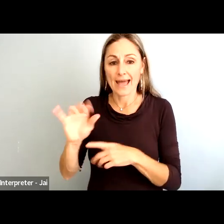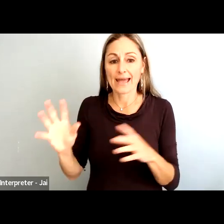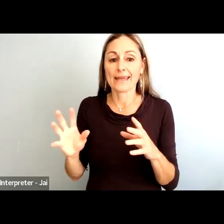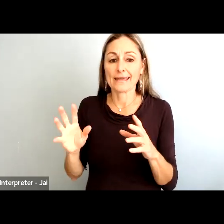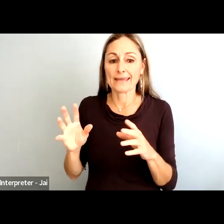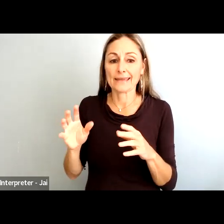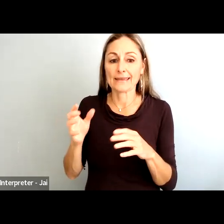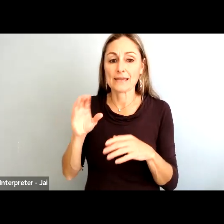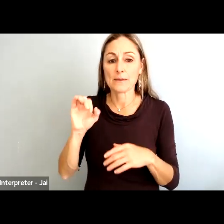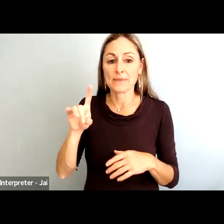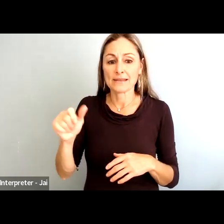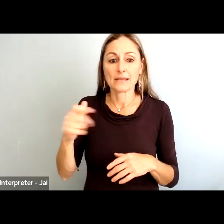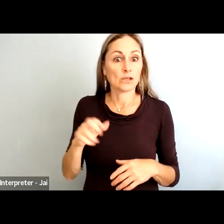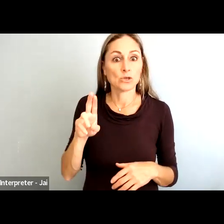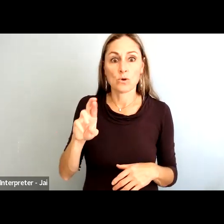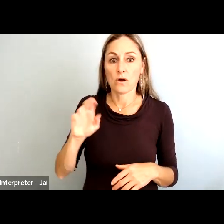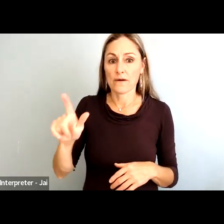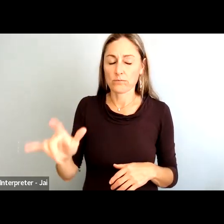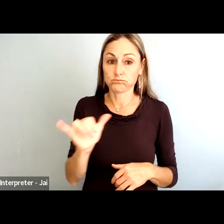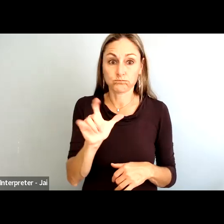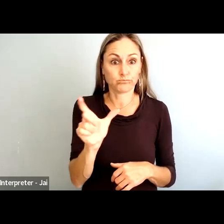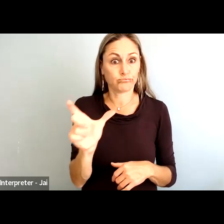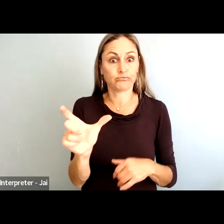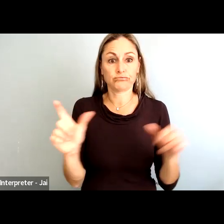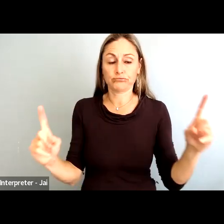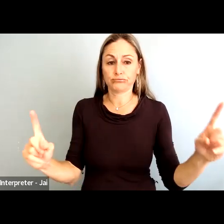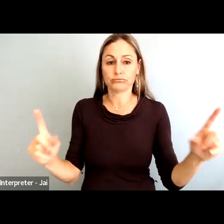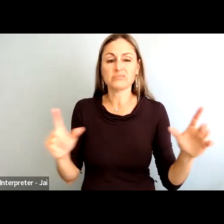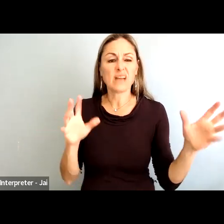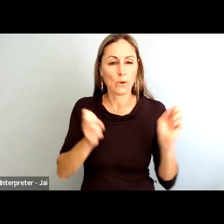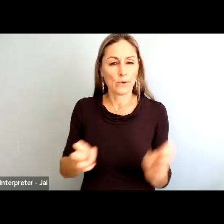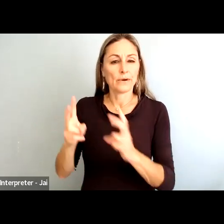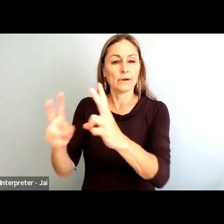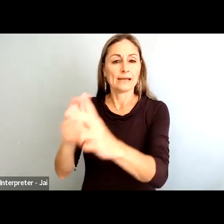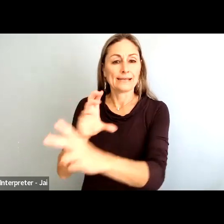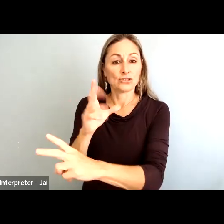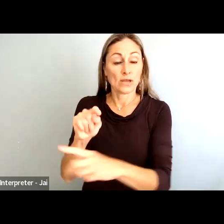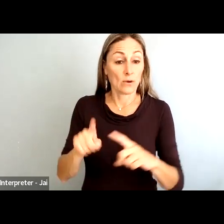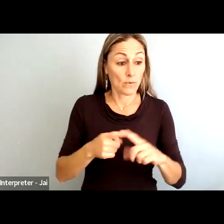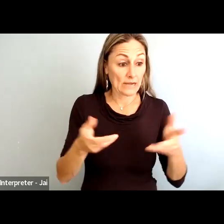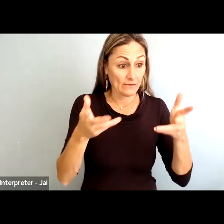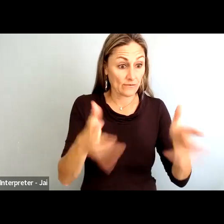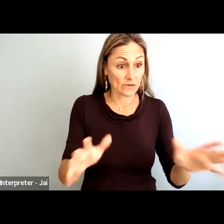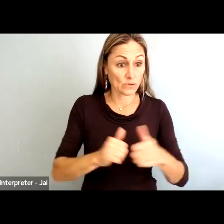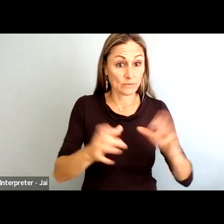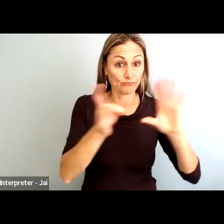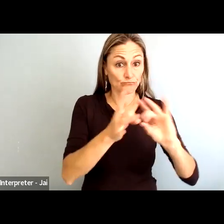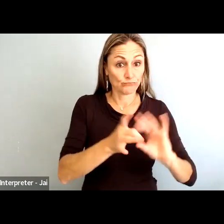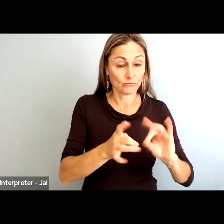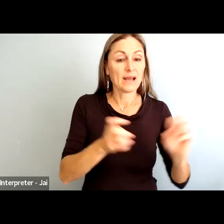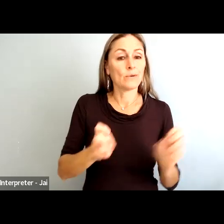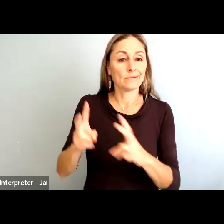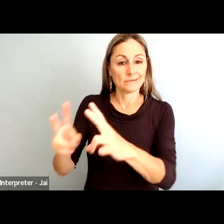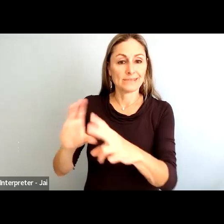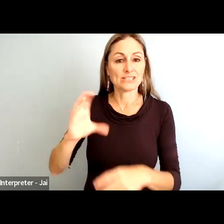little too long to read, but I will put it into the chat as soon as I finish with the opening statements here.